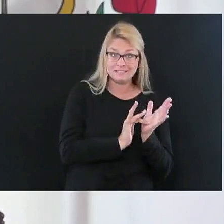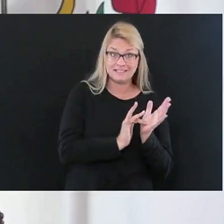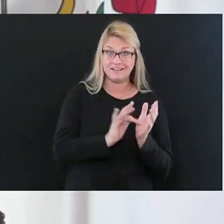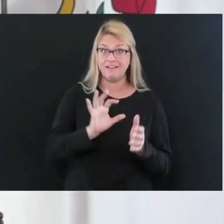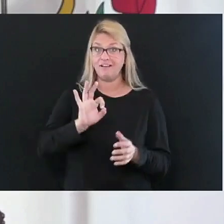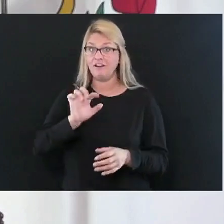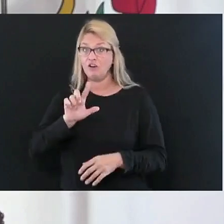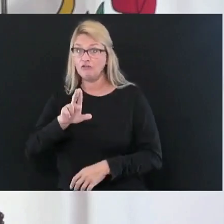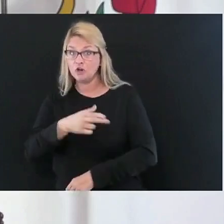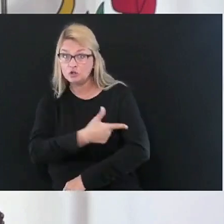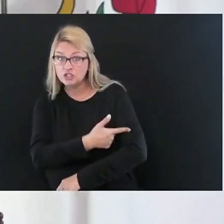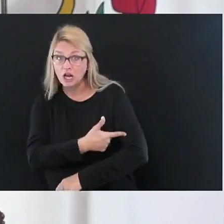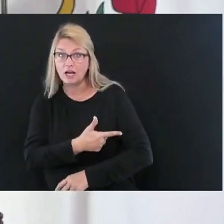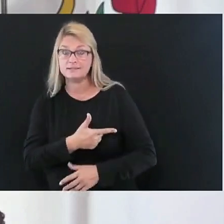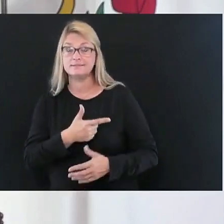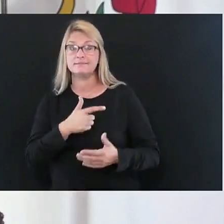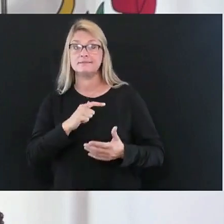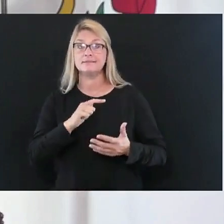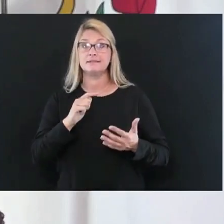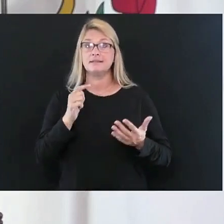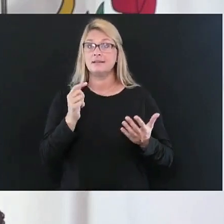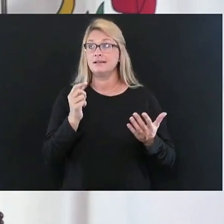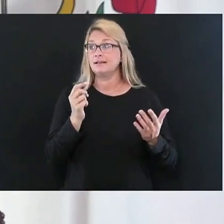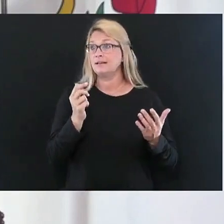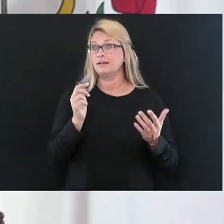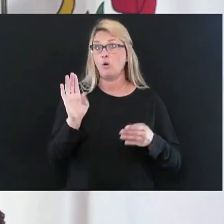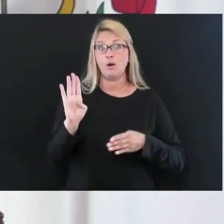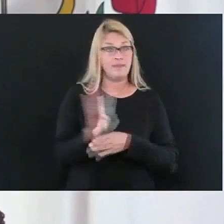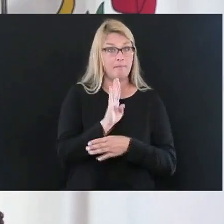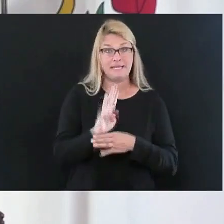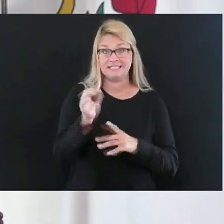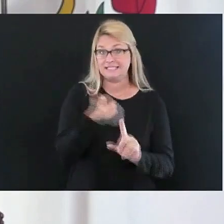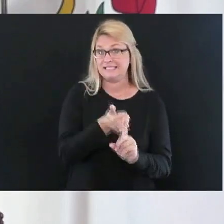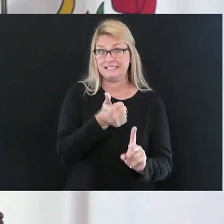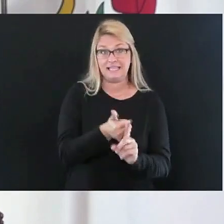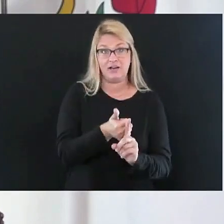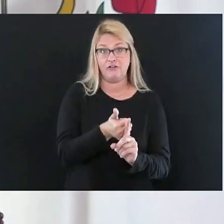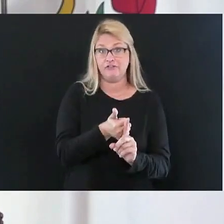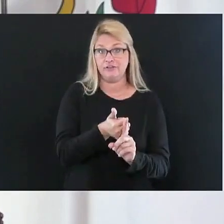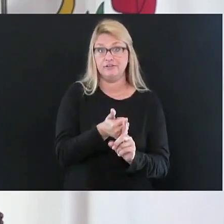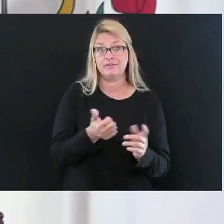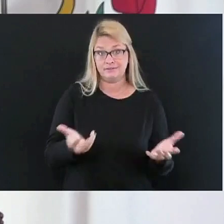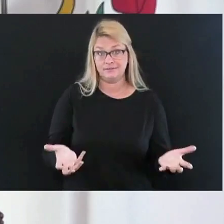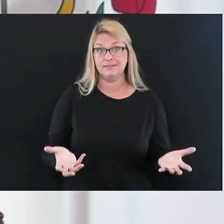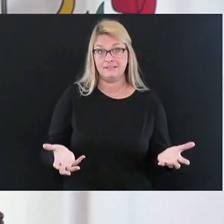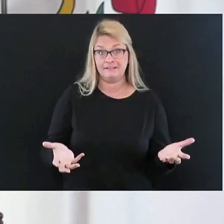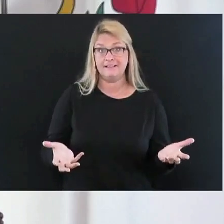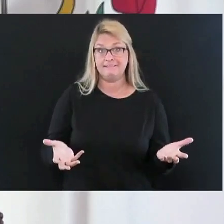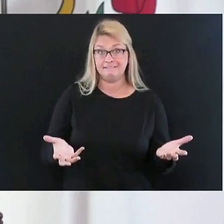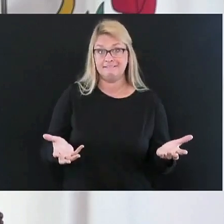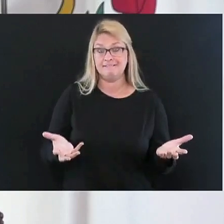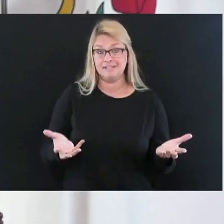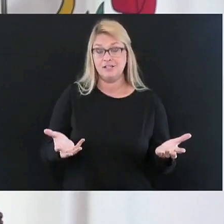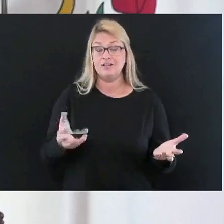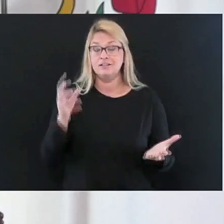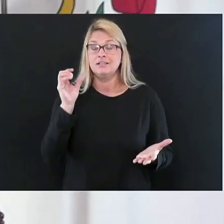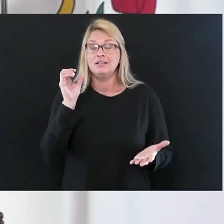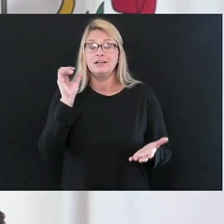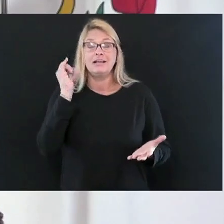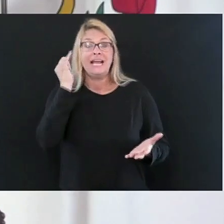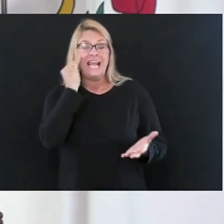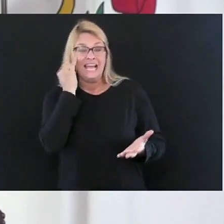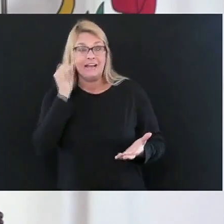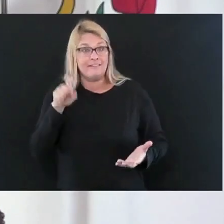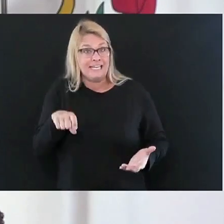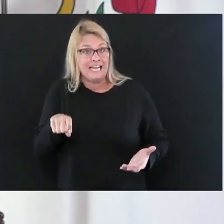shots, or the businesses that are distributing food. And so, if need